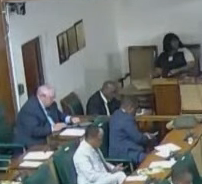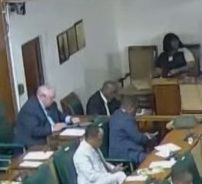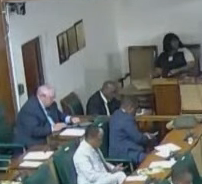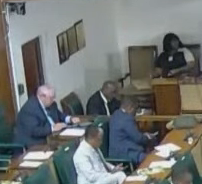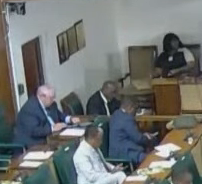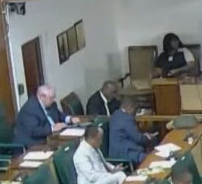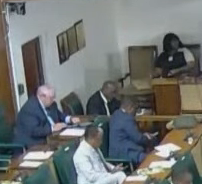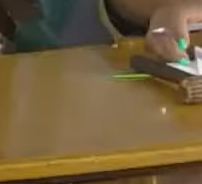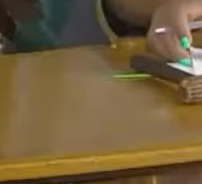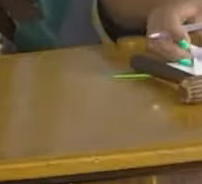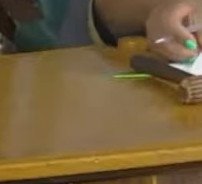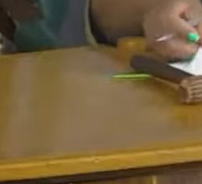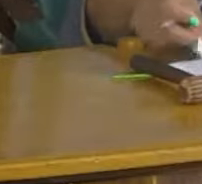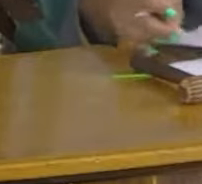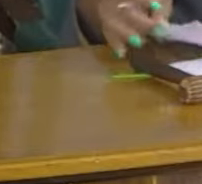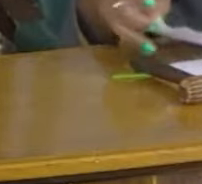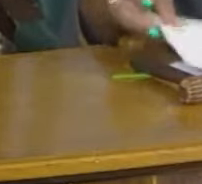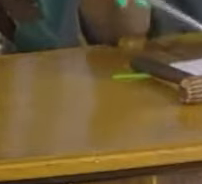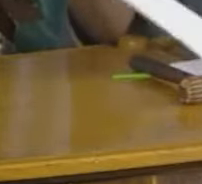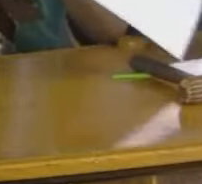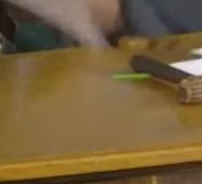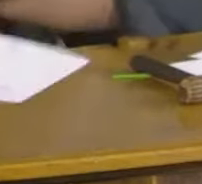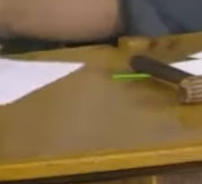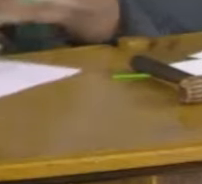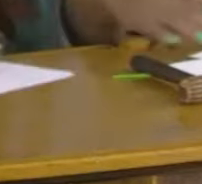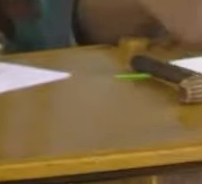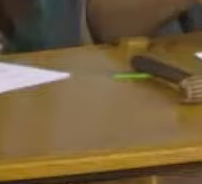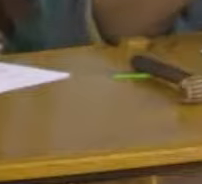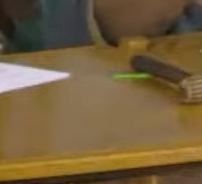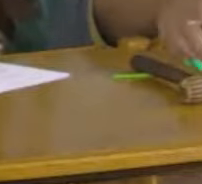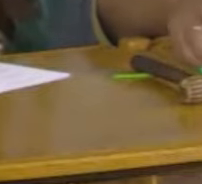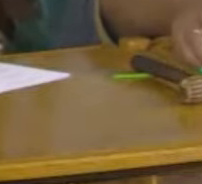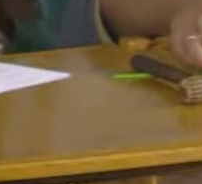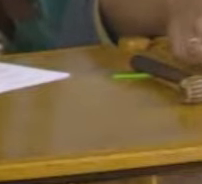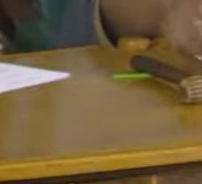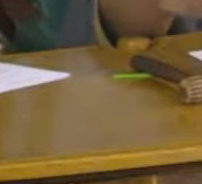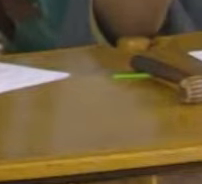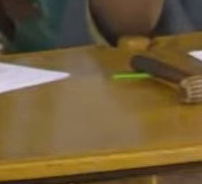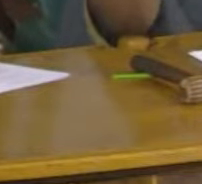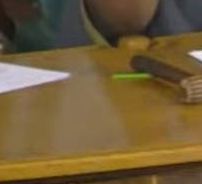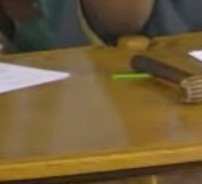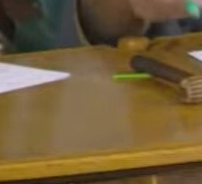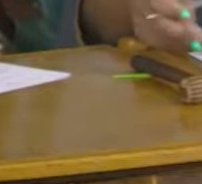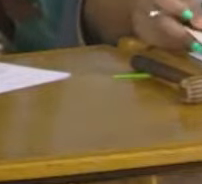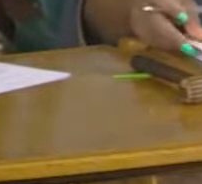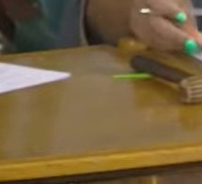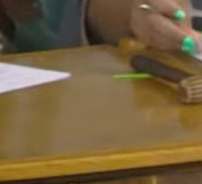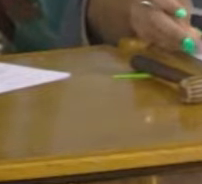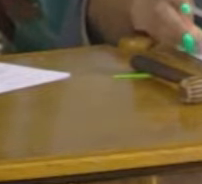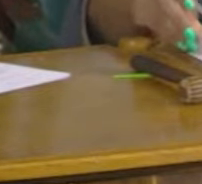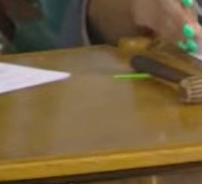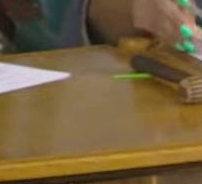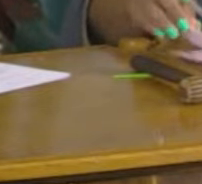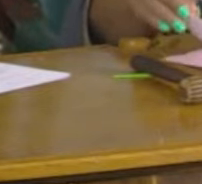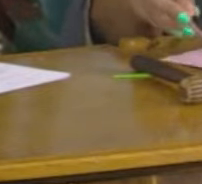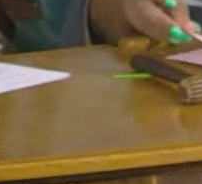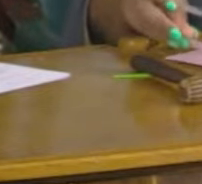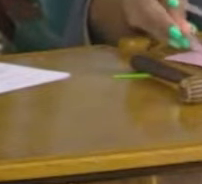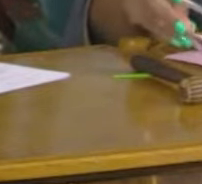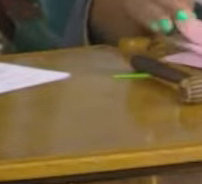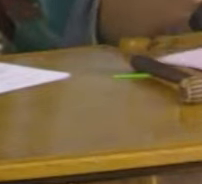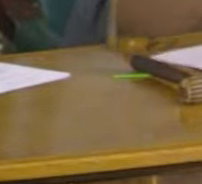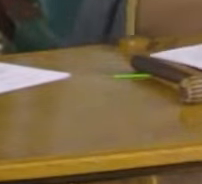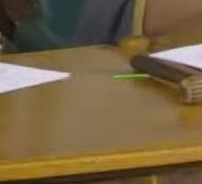Also laid on the table of the House today are copies of the amendment to the Ministry Paper number 11 of 2024. Entitled